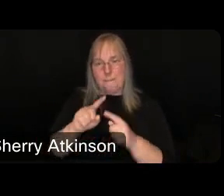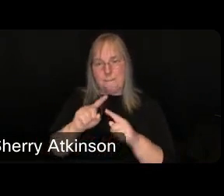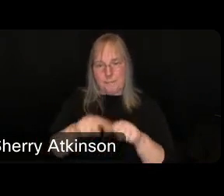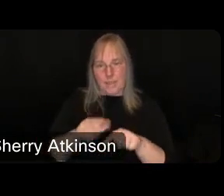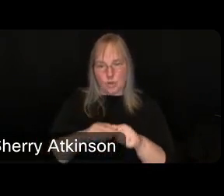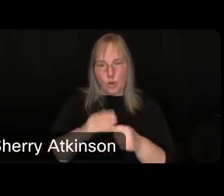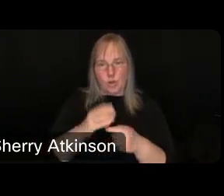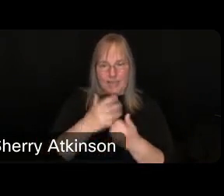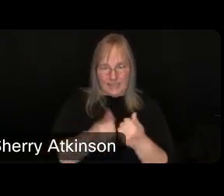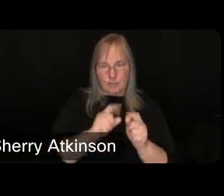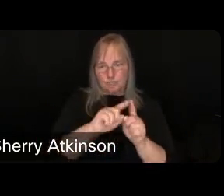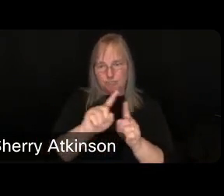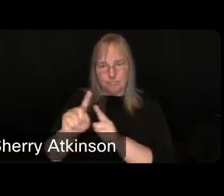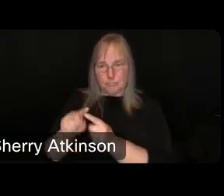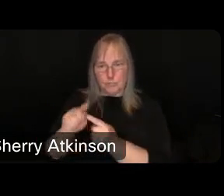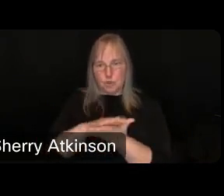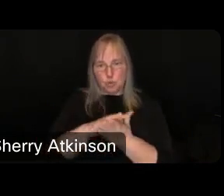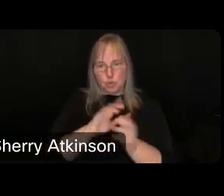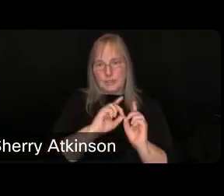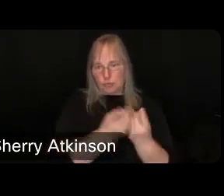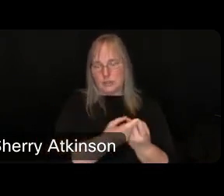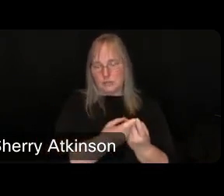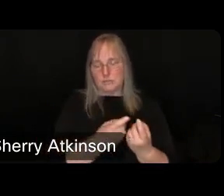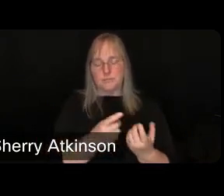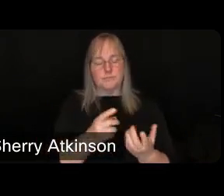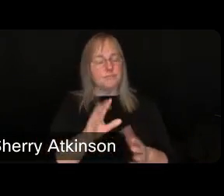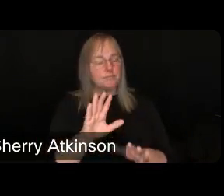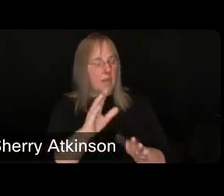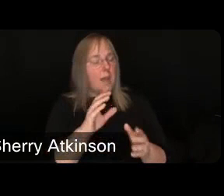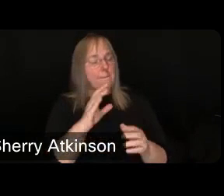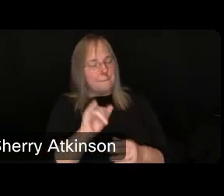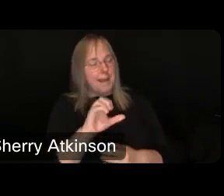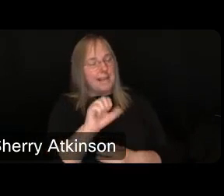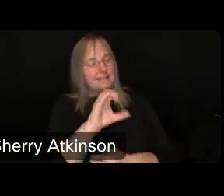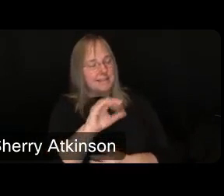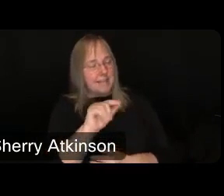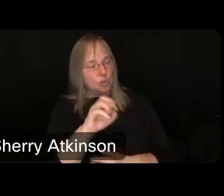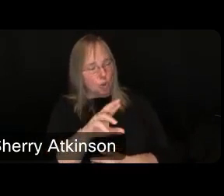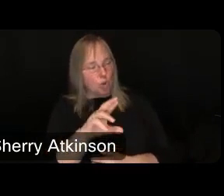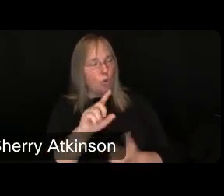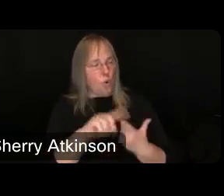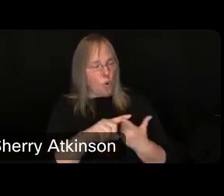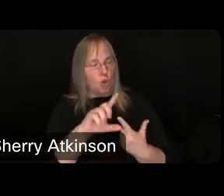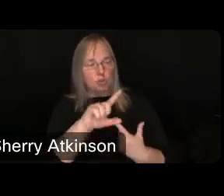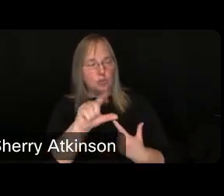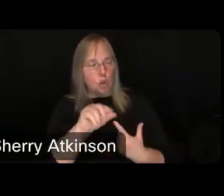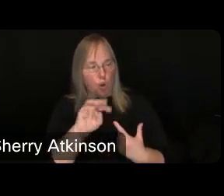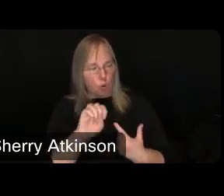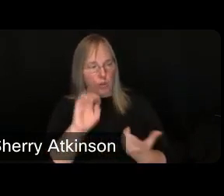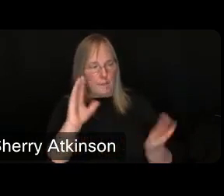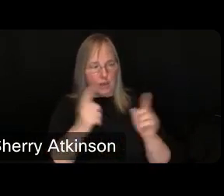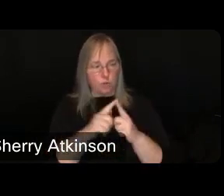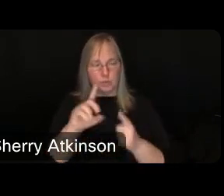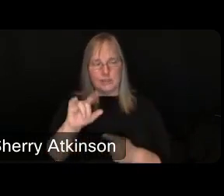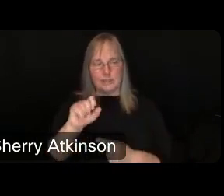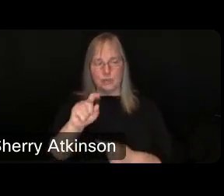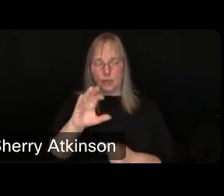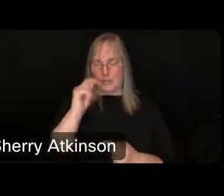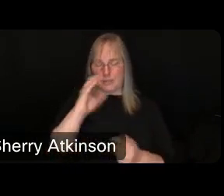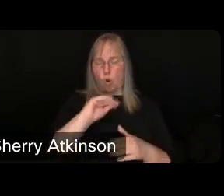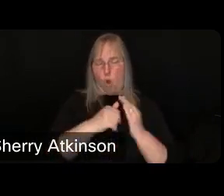district. Yeah, not by sector, or by zone as opposed to district. It's all one district, but